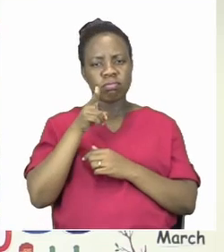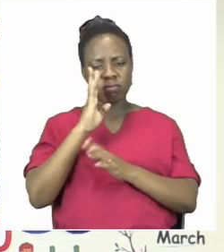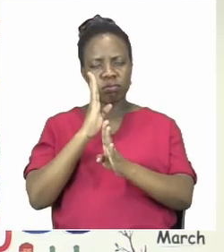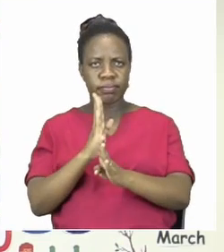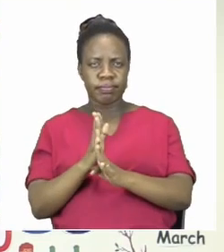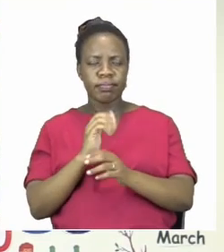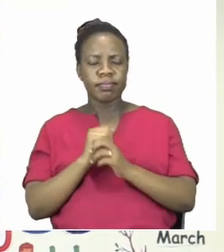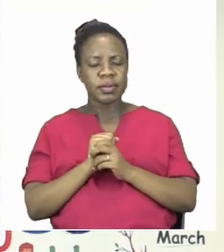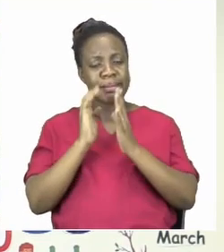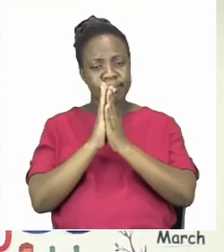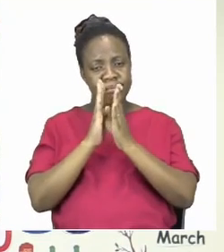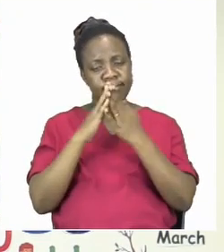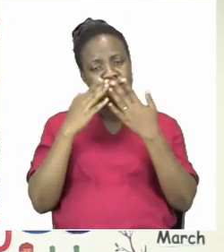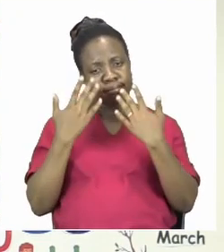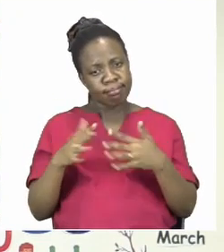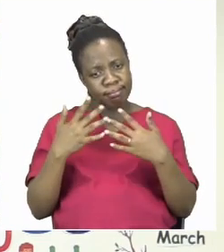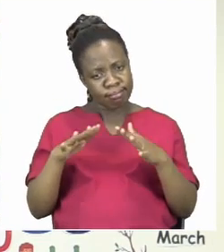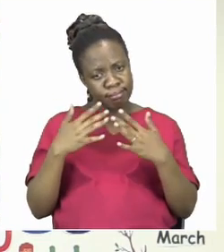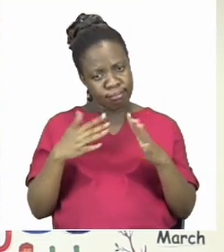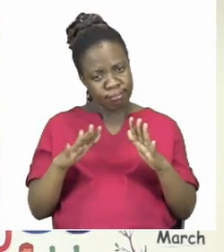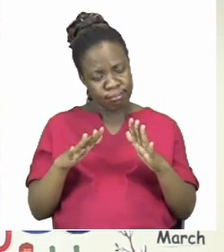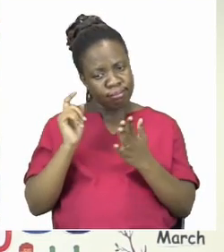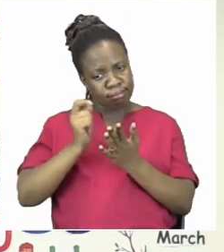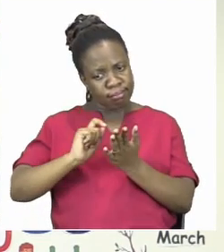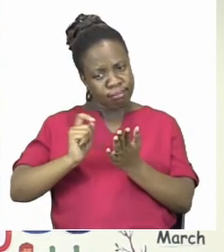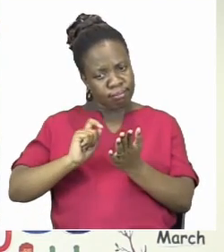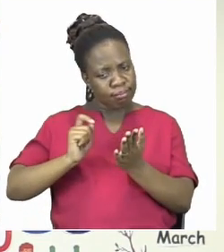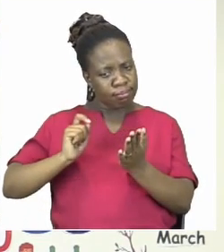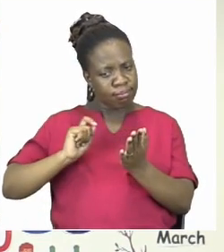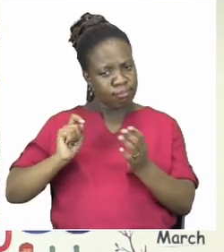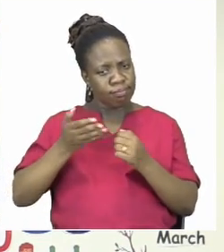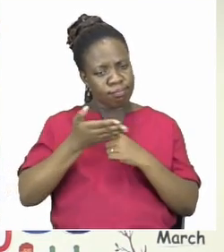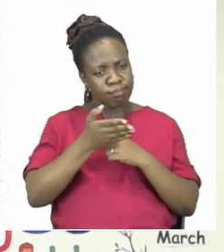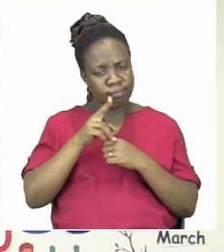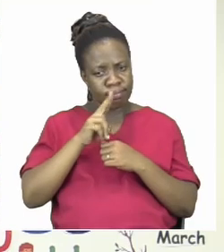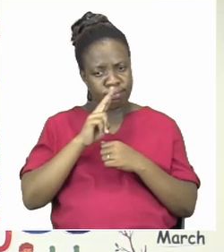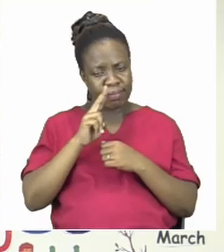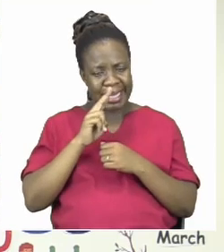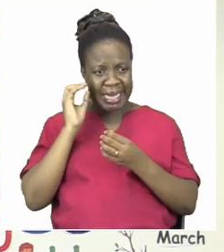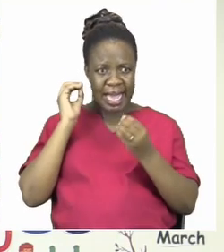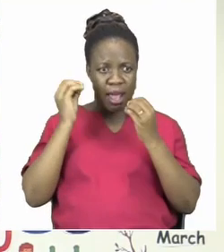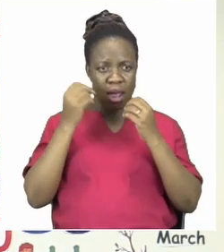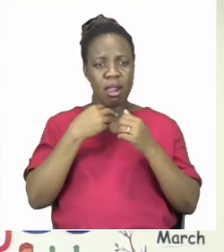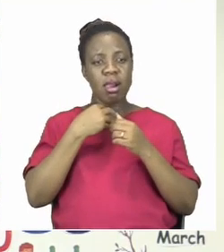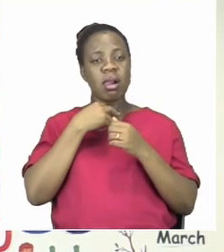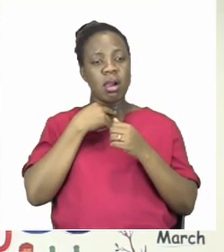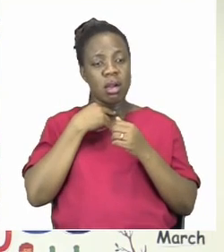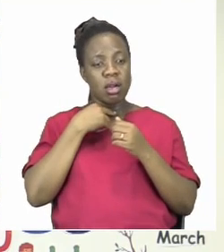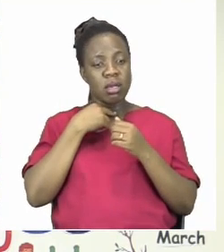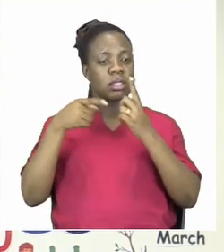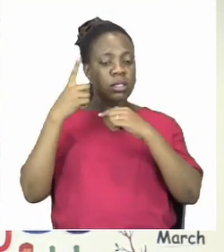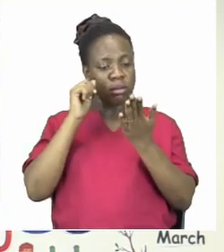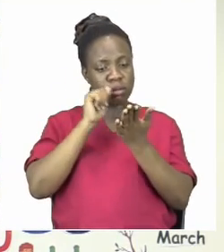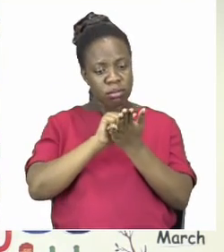these activities. Now remember, if you are not sure, just go back to your map and check again. I will